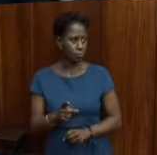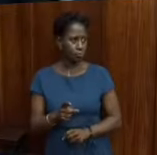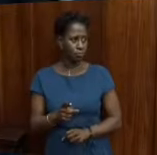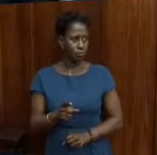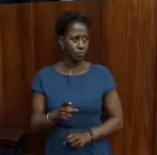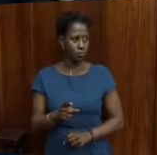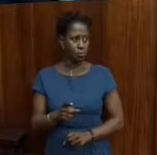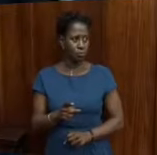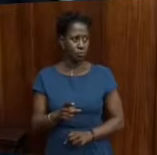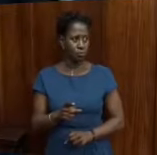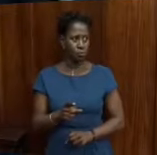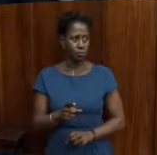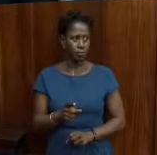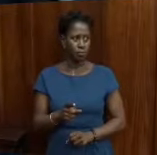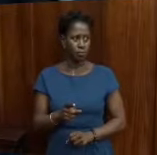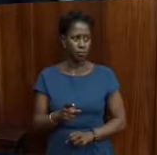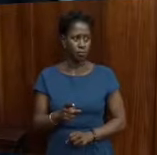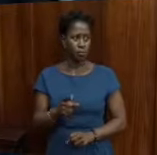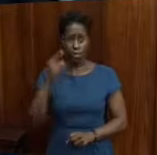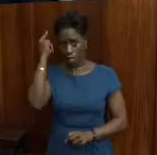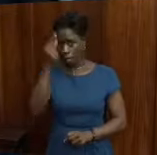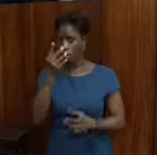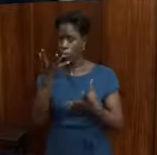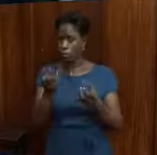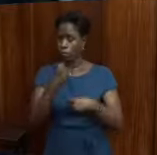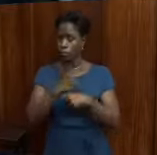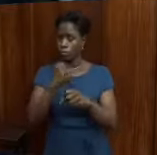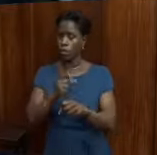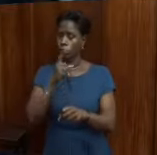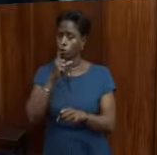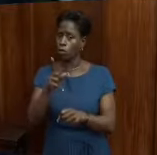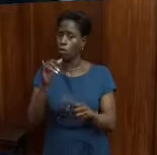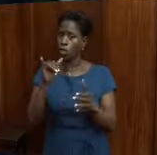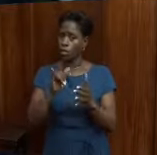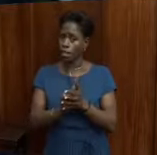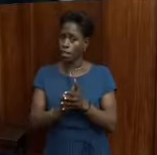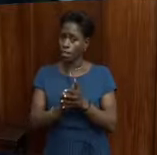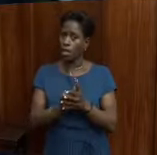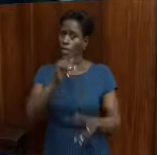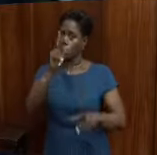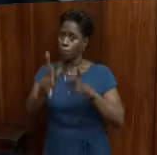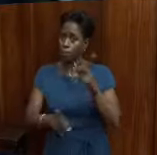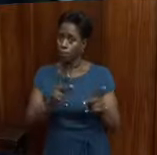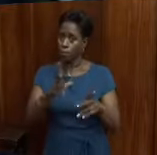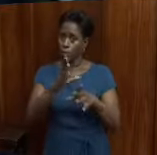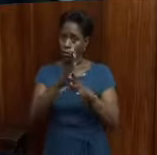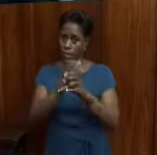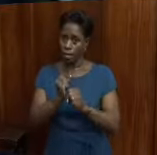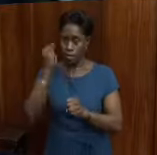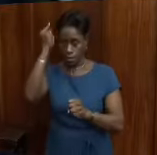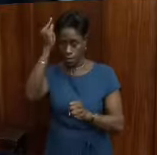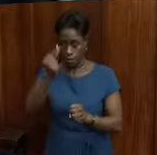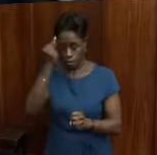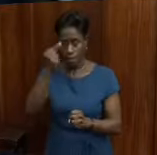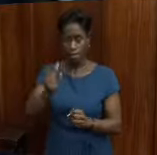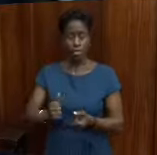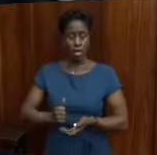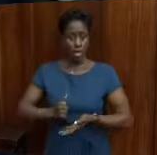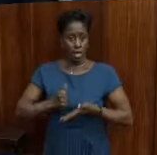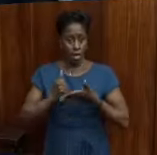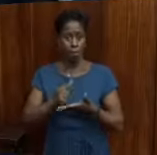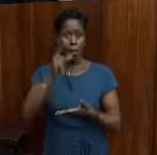Mr. Speaker, my government has insisted and instructed that beneficiaries of public assistance should be paid at the